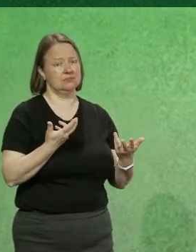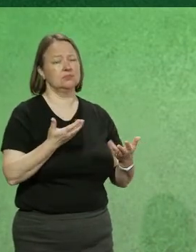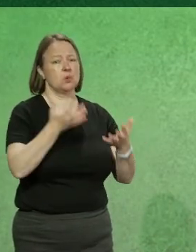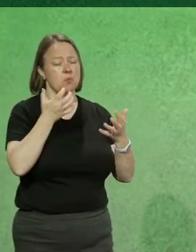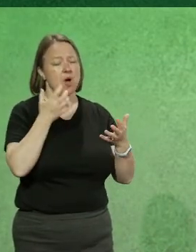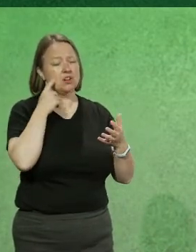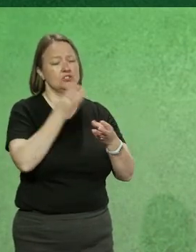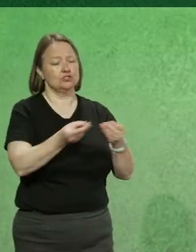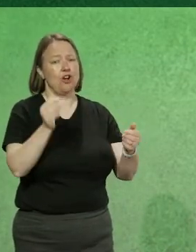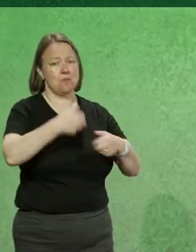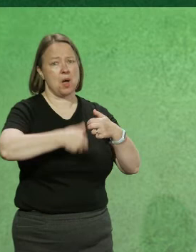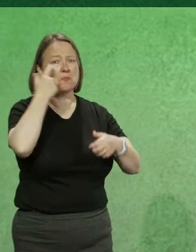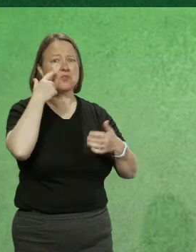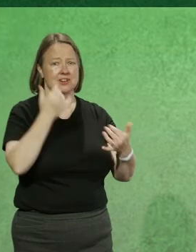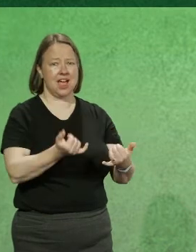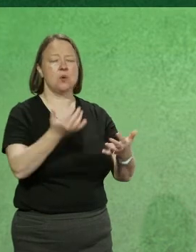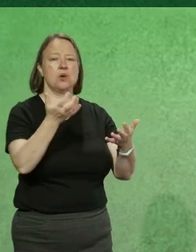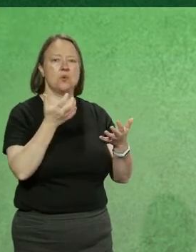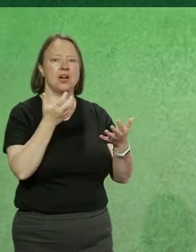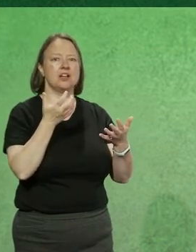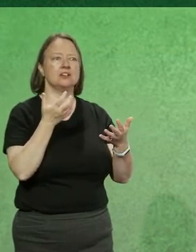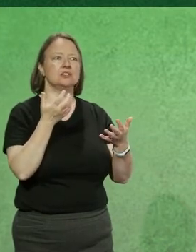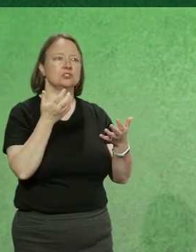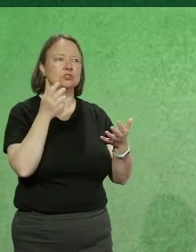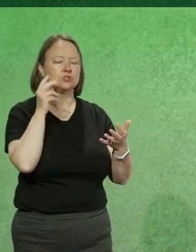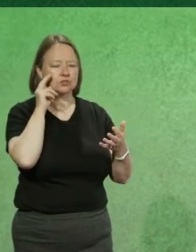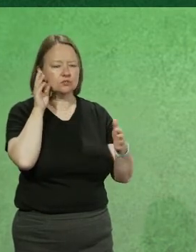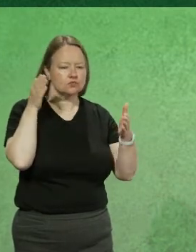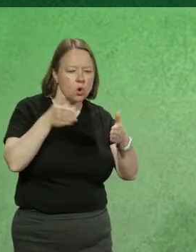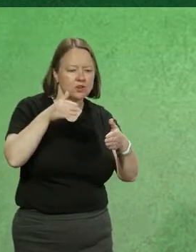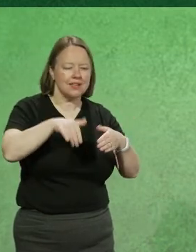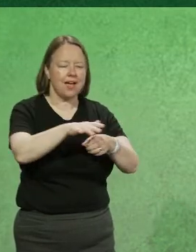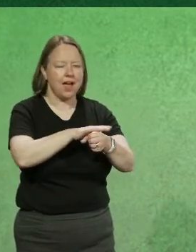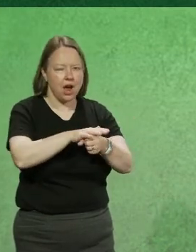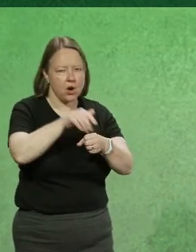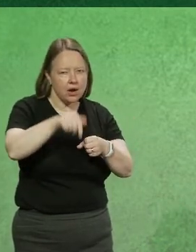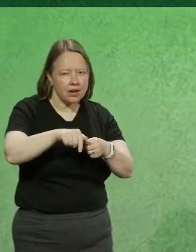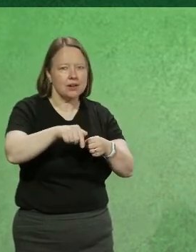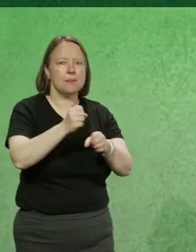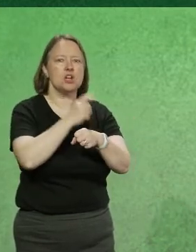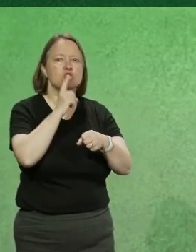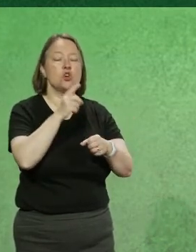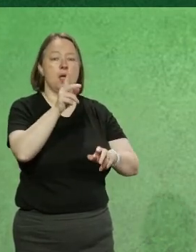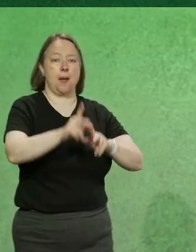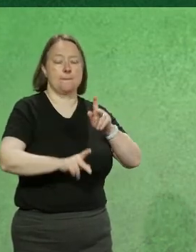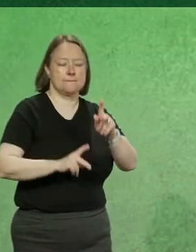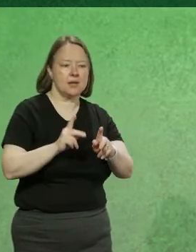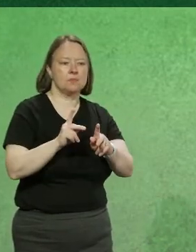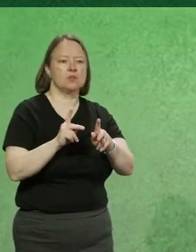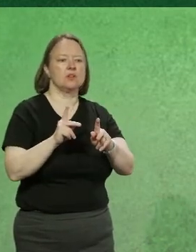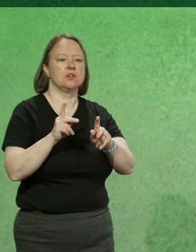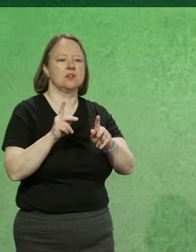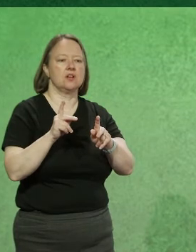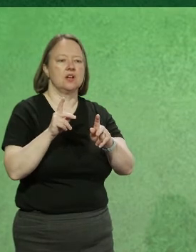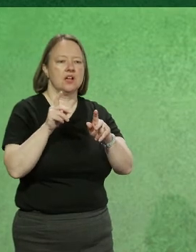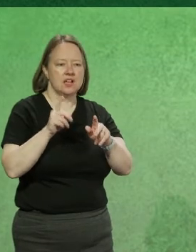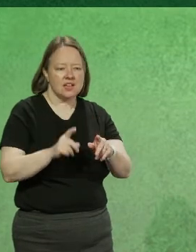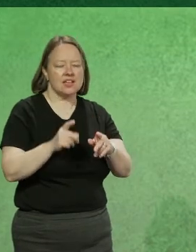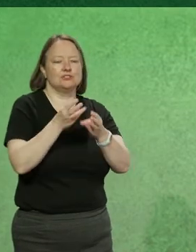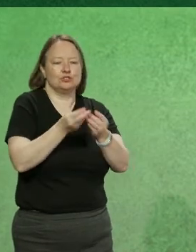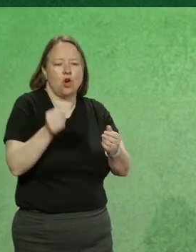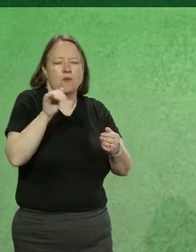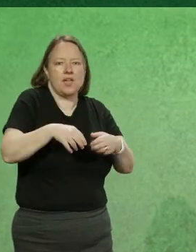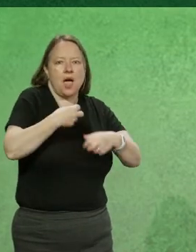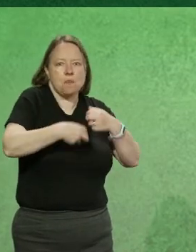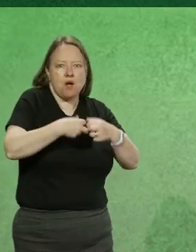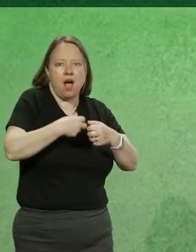tackle that for now. We want to focus on that area so that we make sure that people get to be aware of this problem,